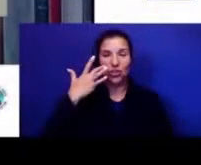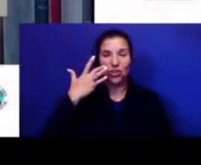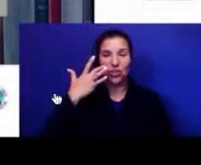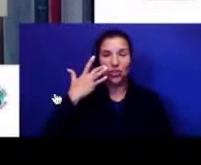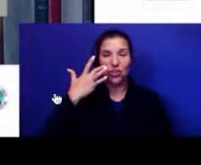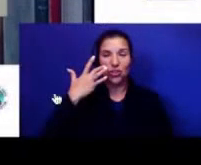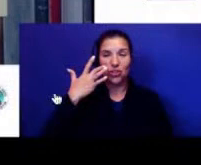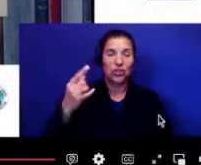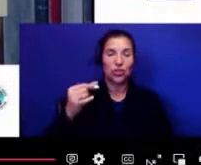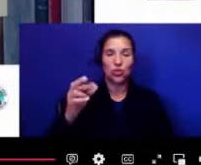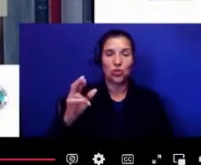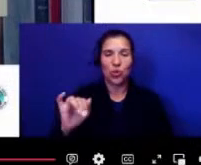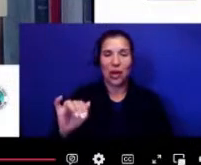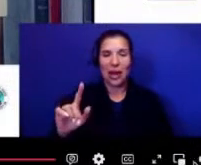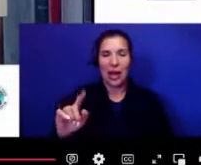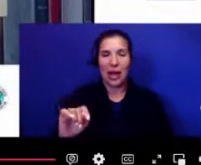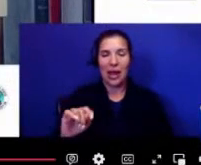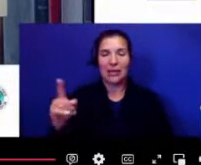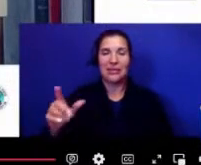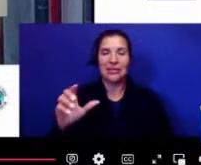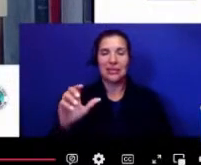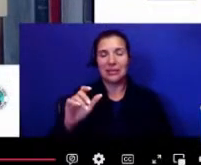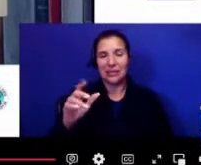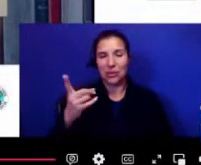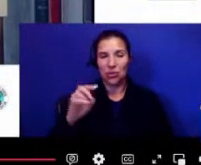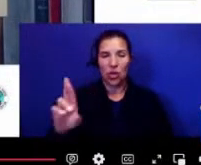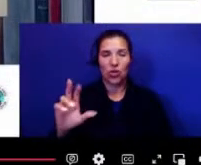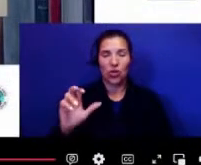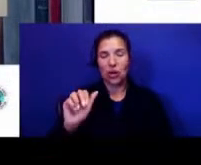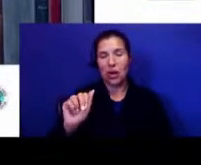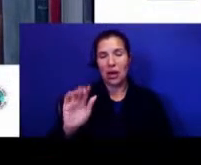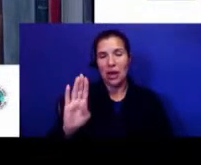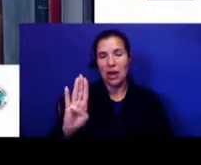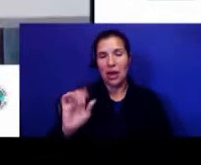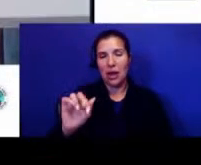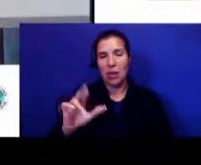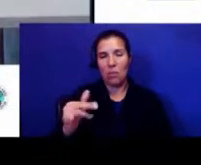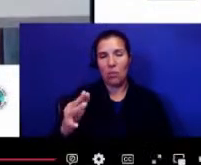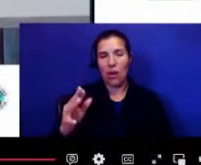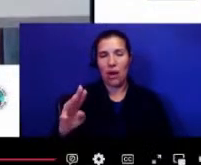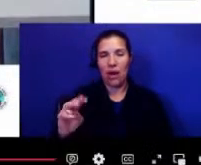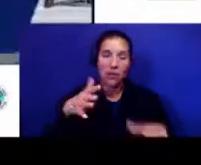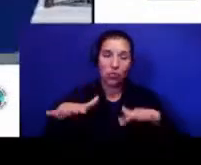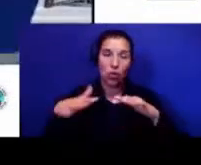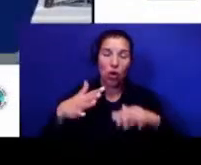now. Dr. Ibrahim X. Kendi. Ah, just in time.